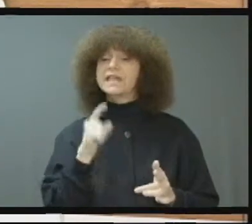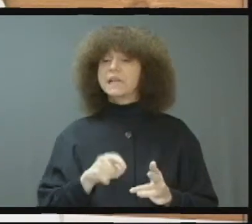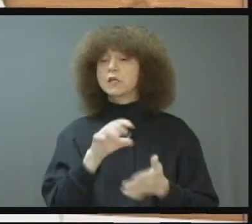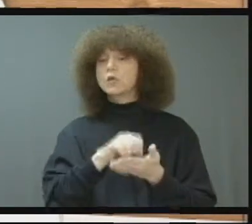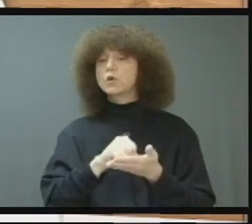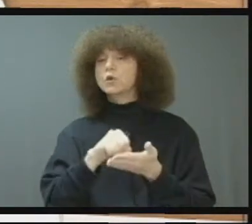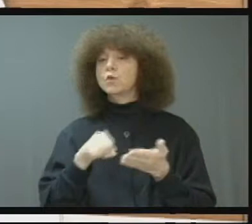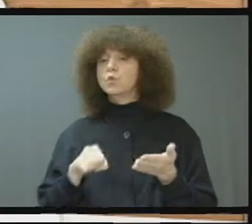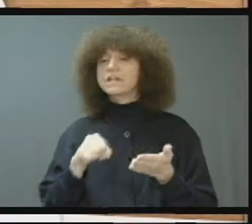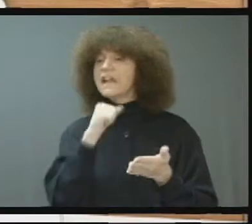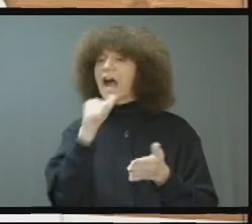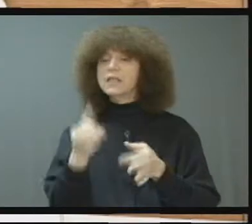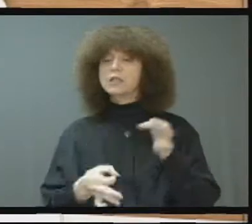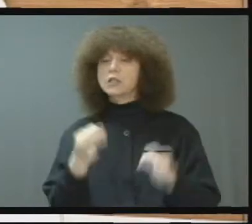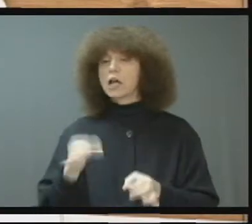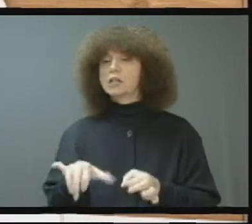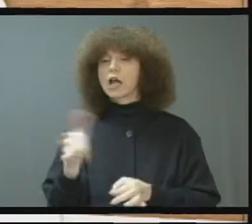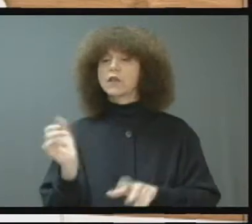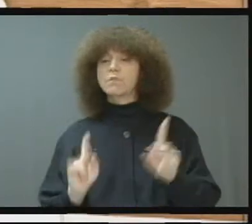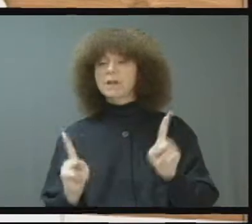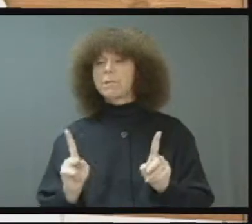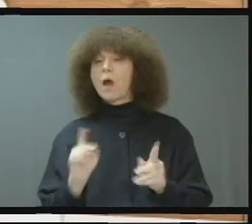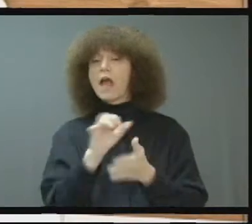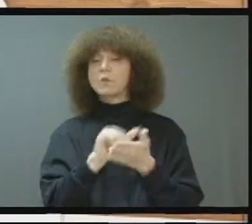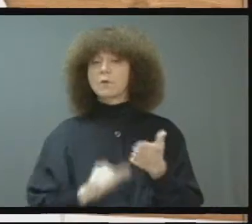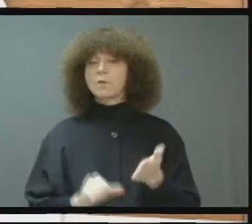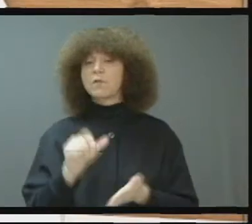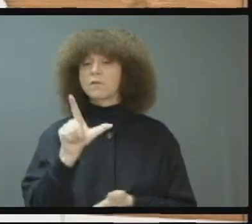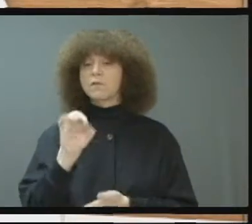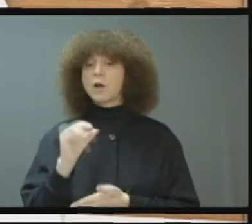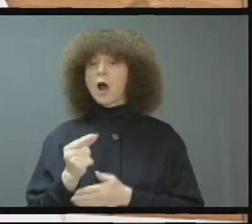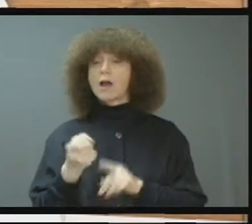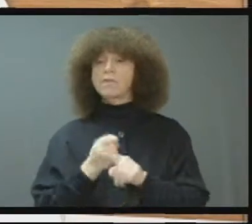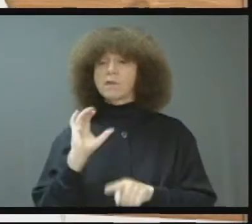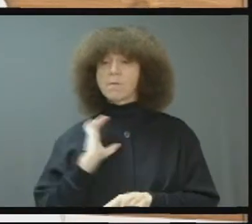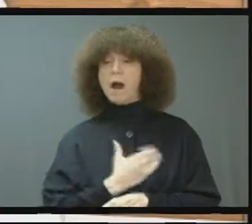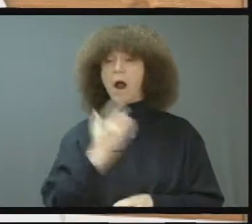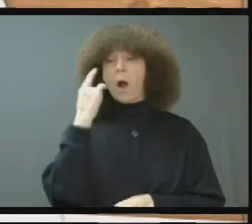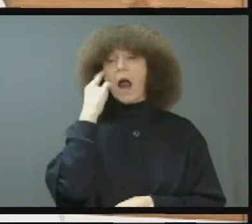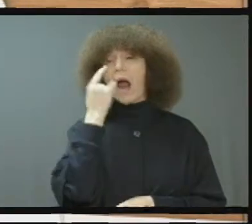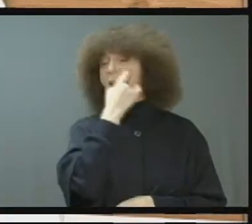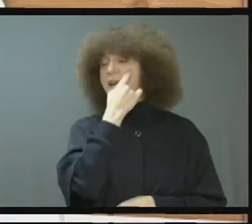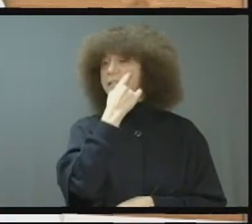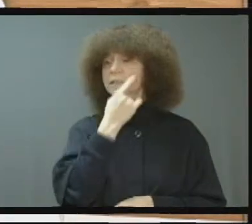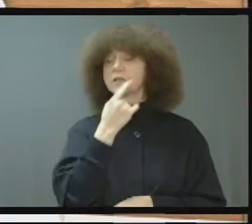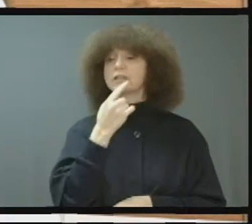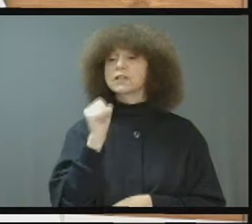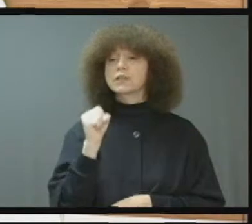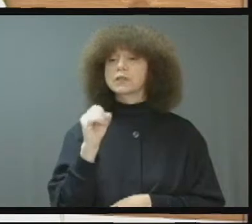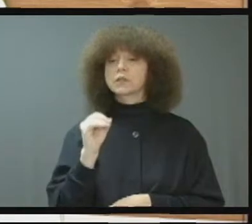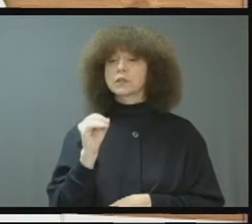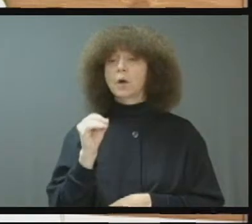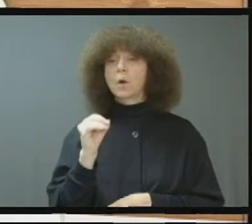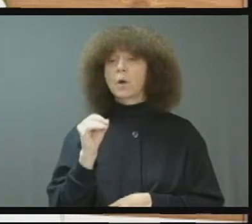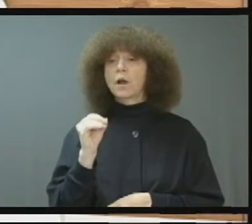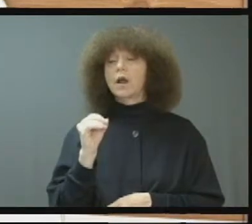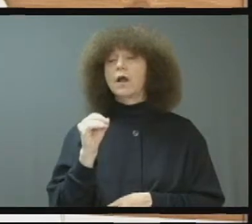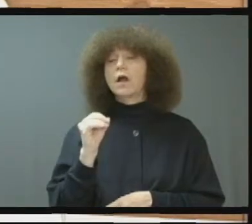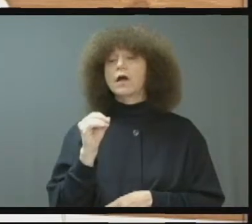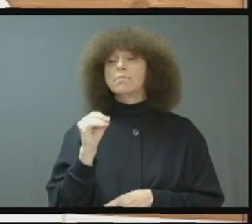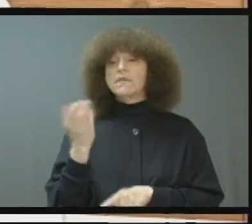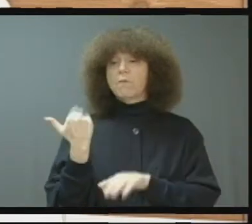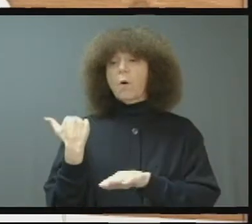being concerned with the speck in the other person's eye. God calls us to look at our own